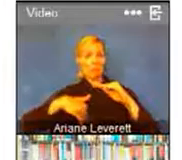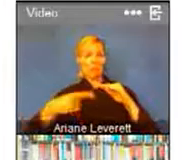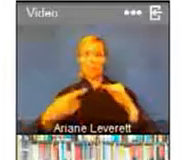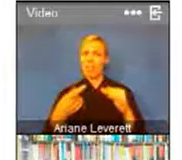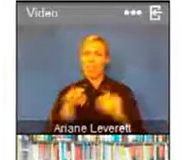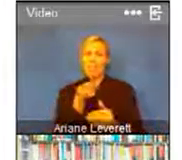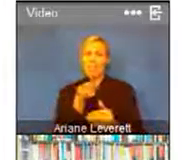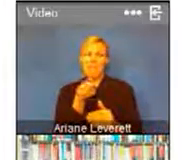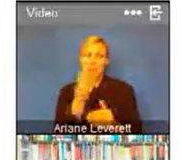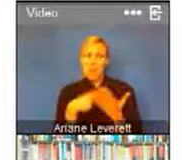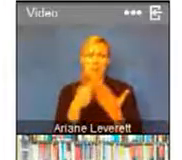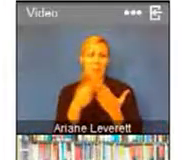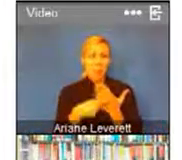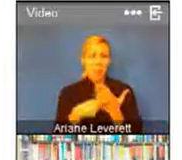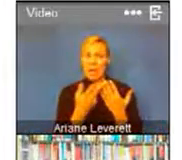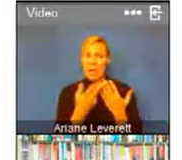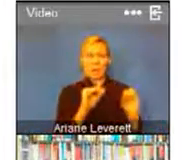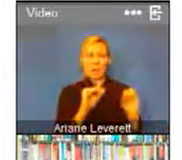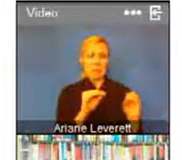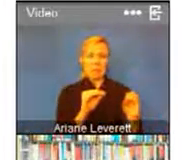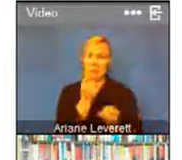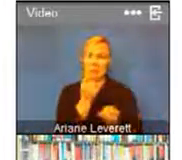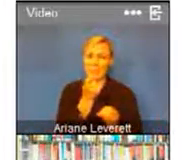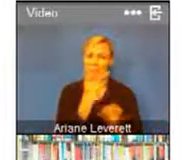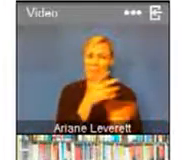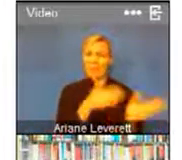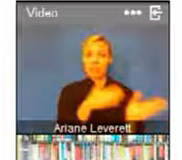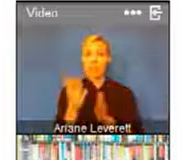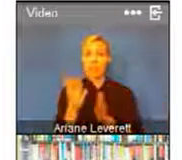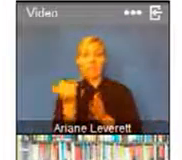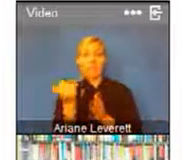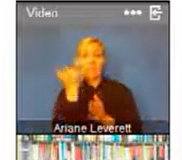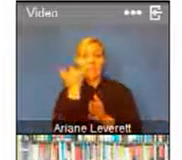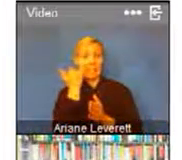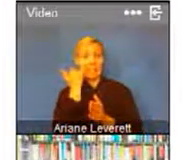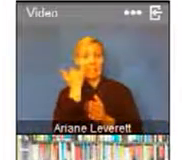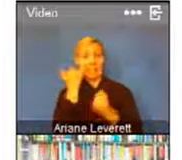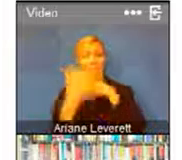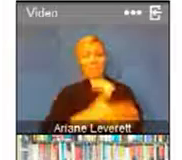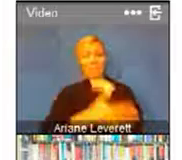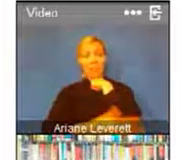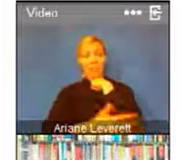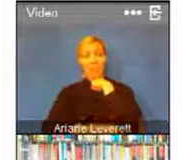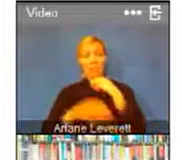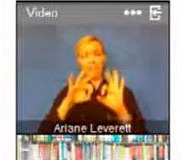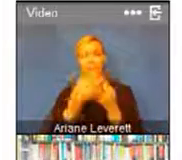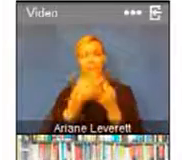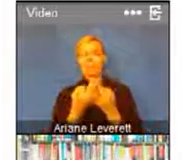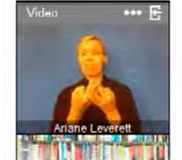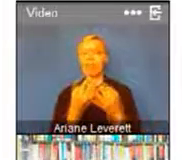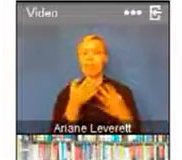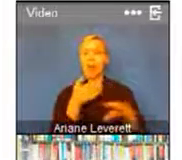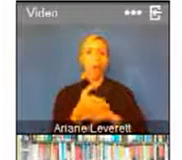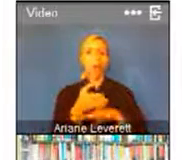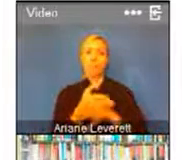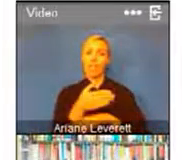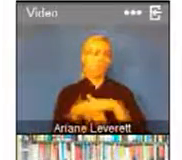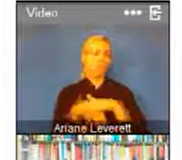9 years old. The challenges that we have few programs for under